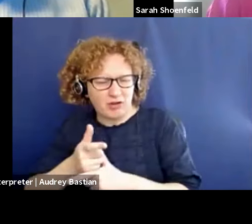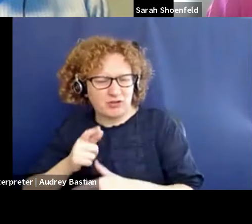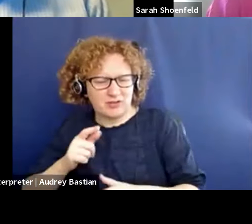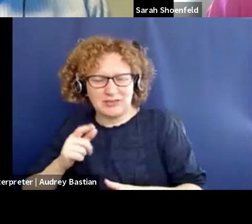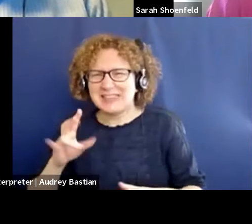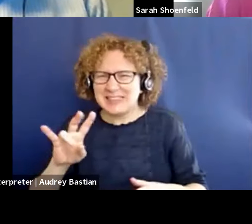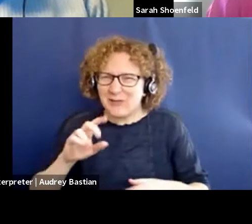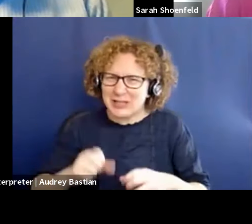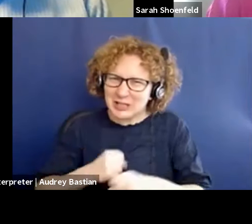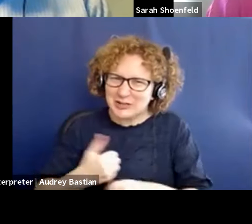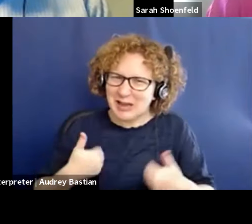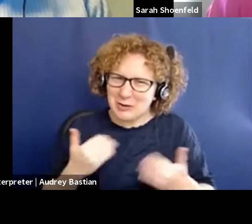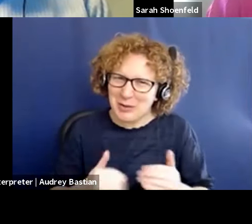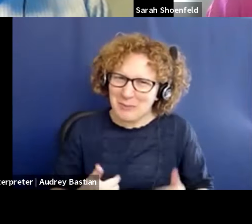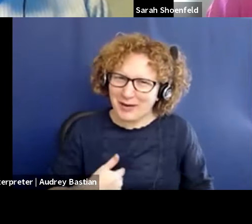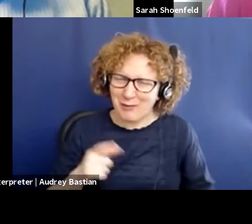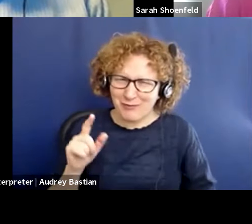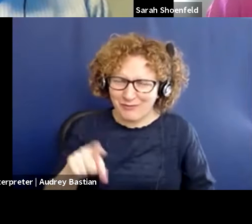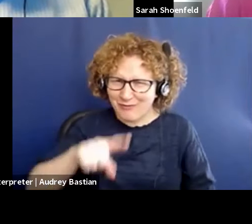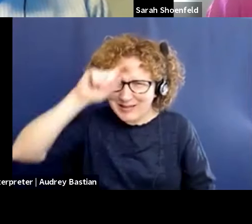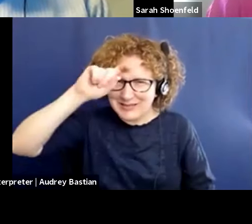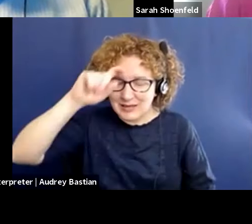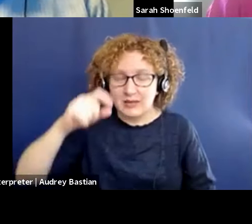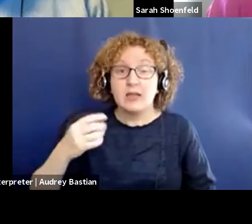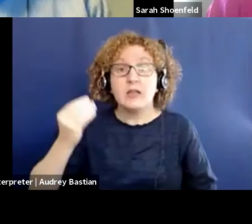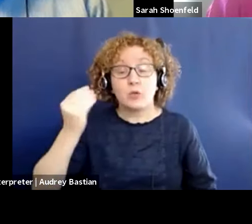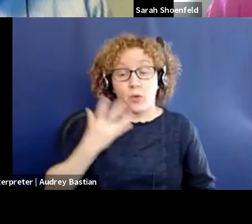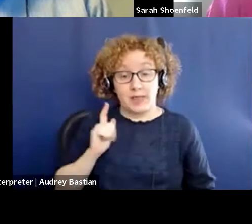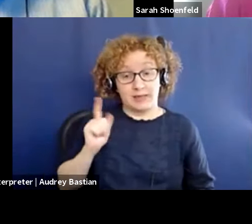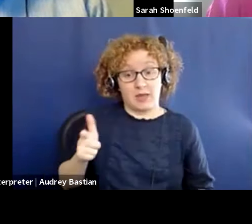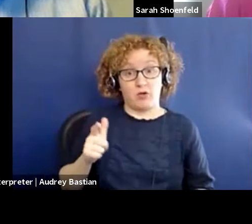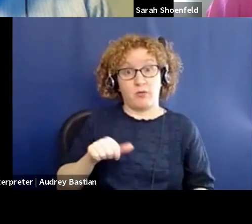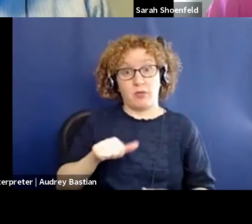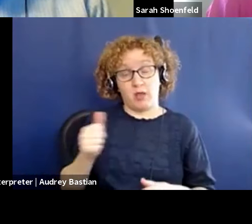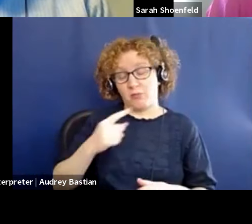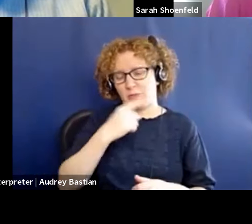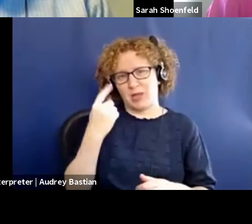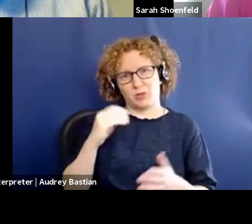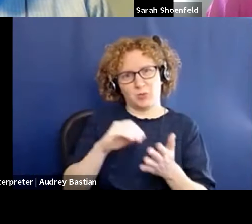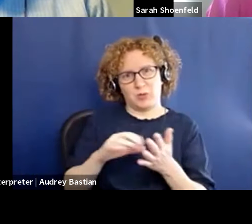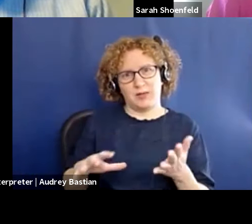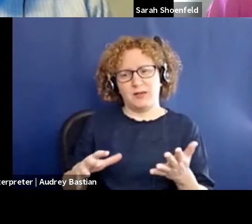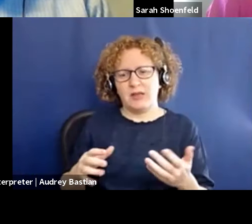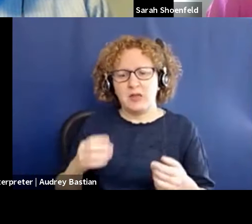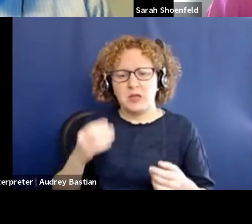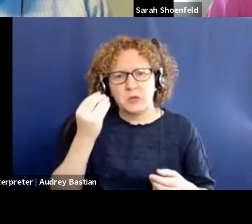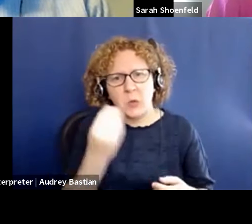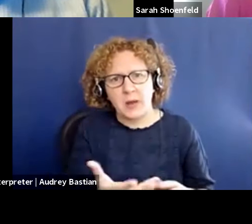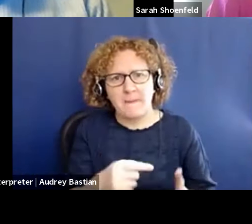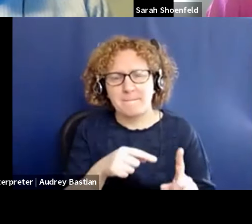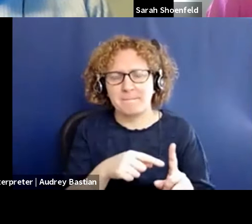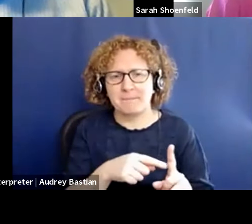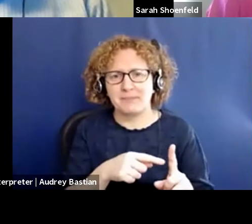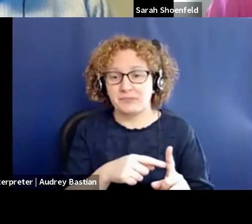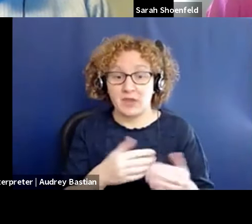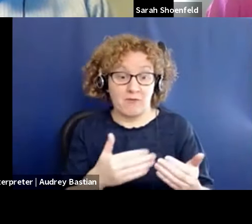thing. And I was told by one of the other Black students, he was told that